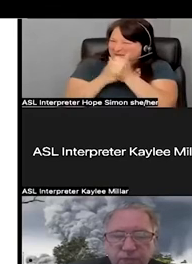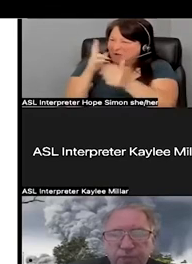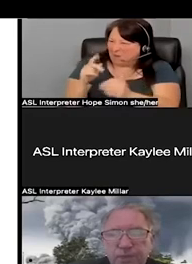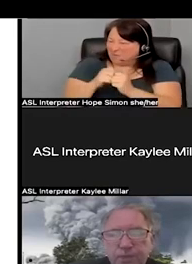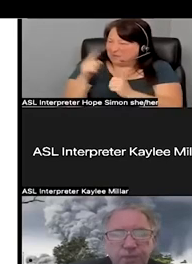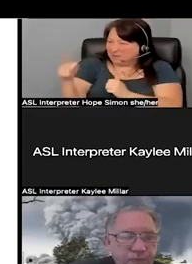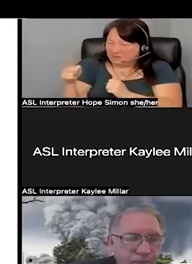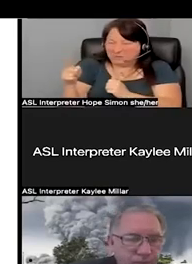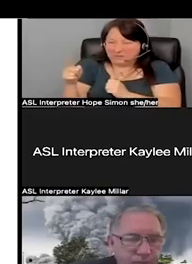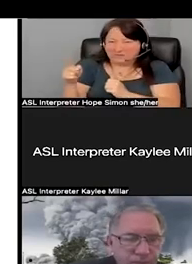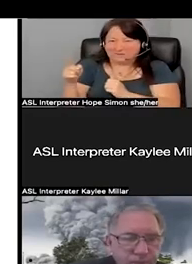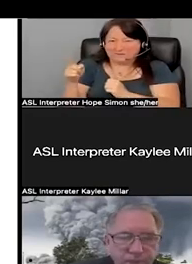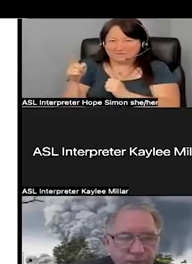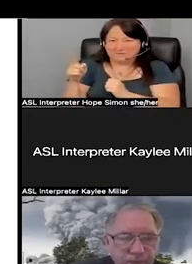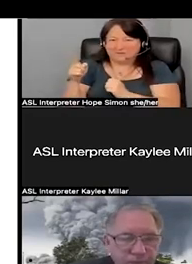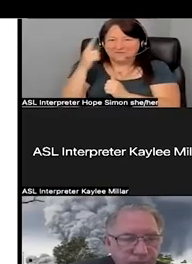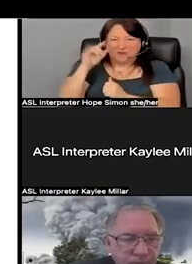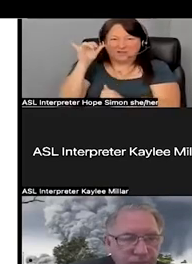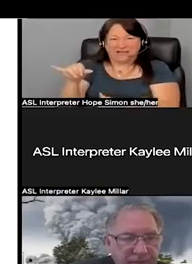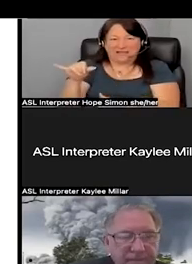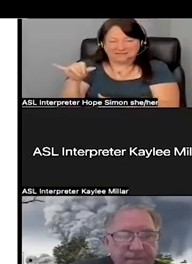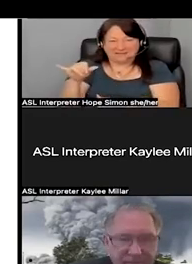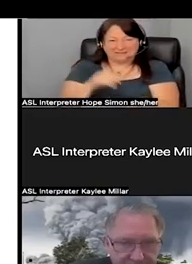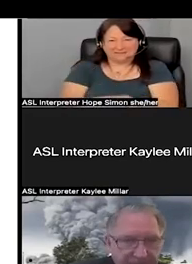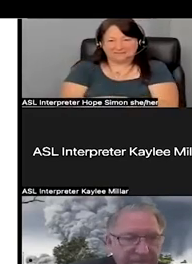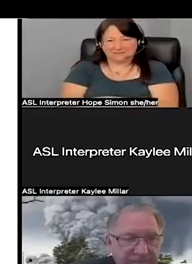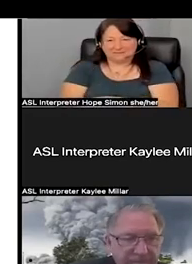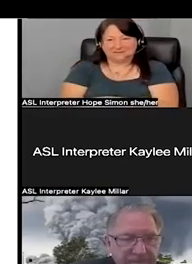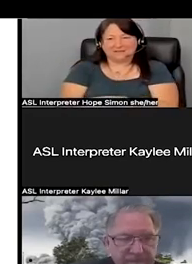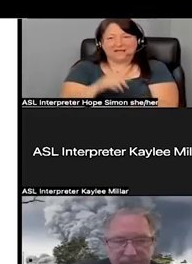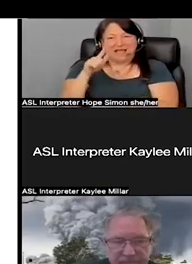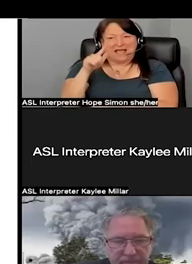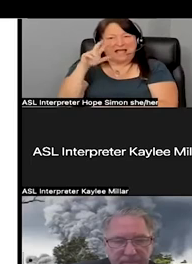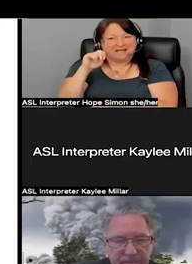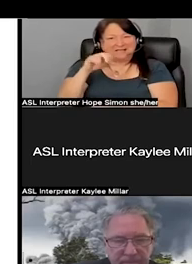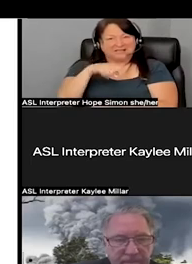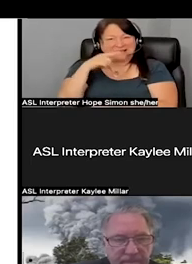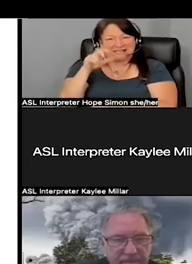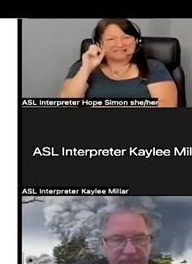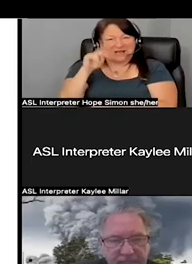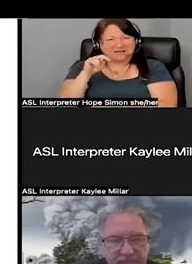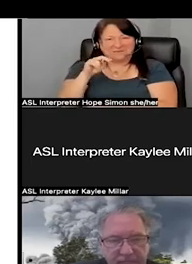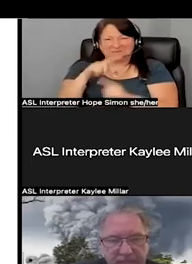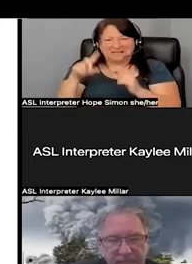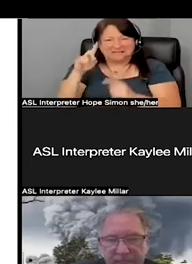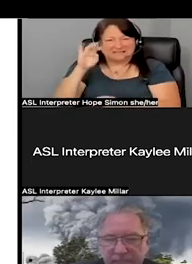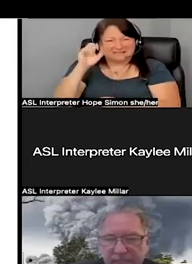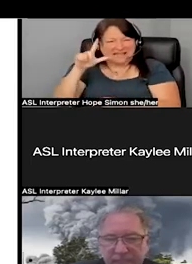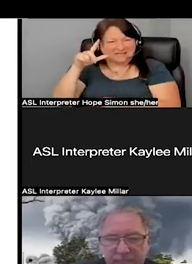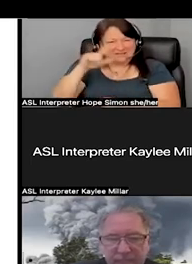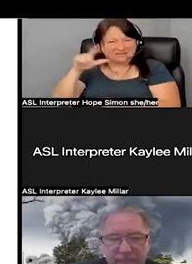on that. And Alan, you're saying he's on, but I'm not saying, Daniel Zepeda, are you with us